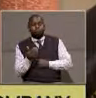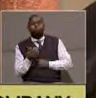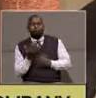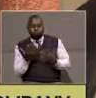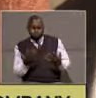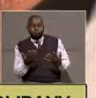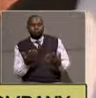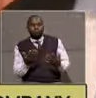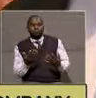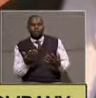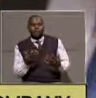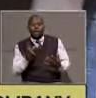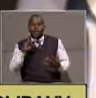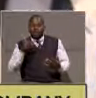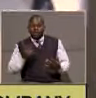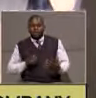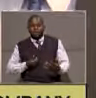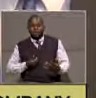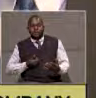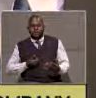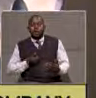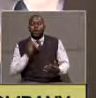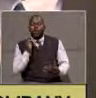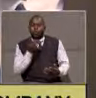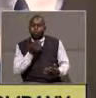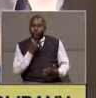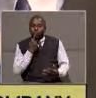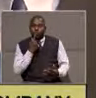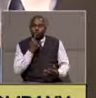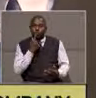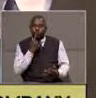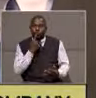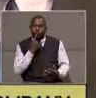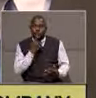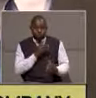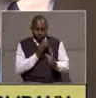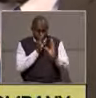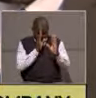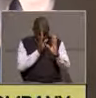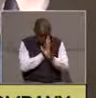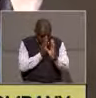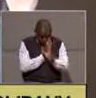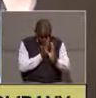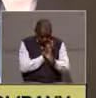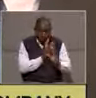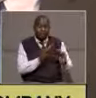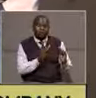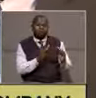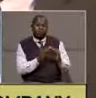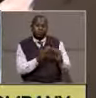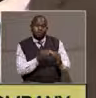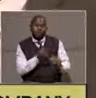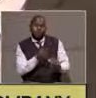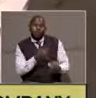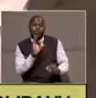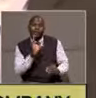were ladies who are being unlawfully confined here by the